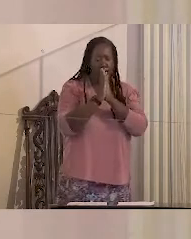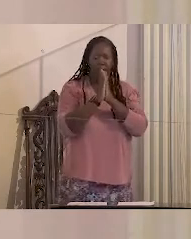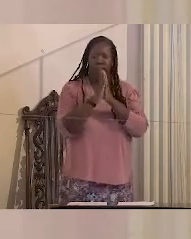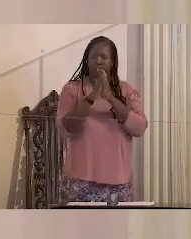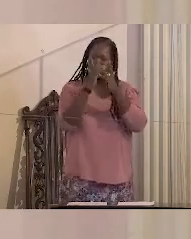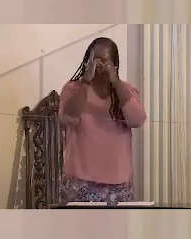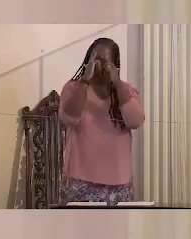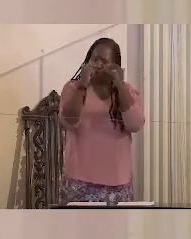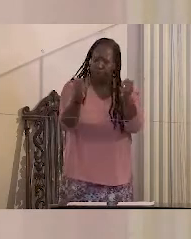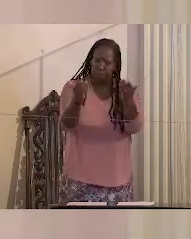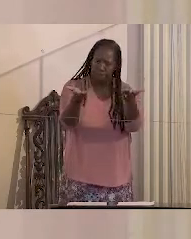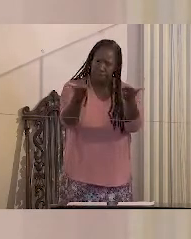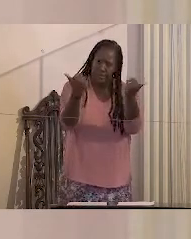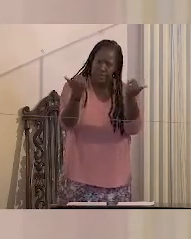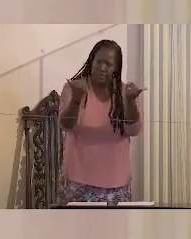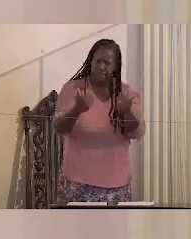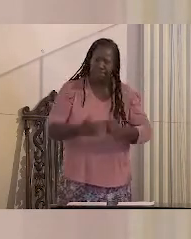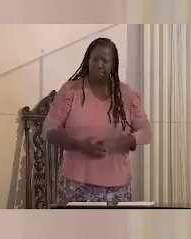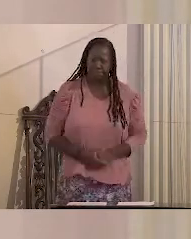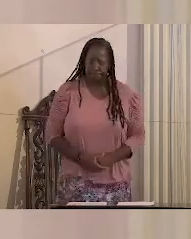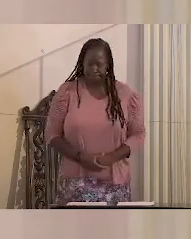so.